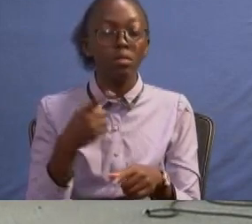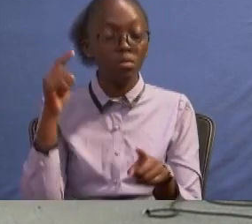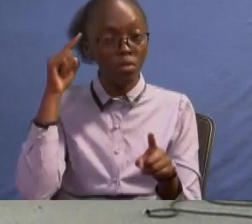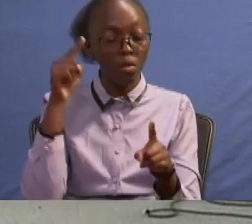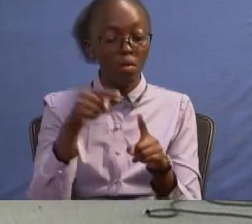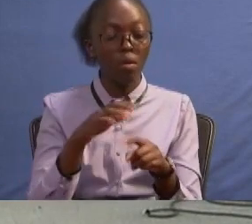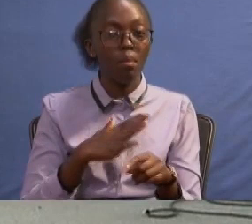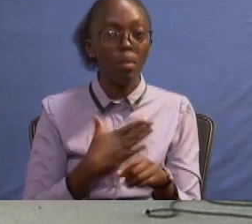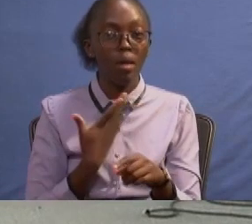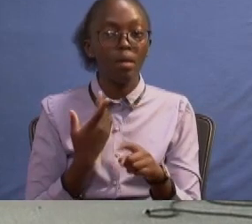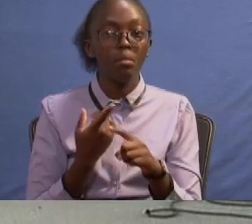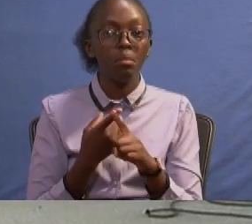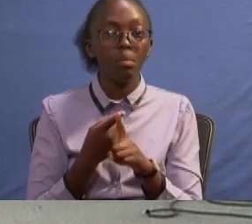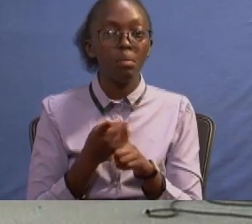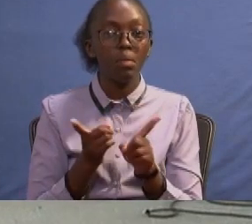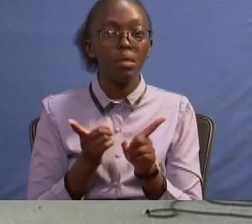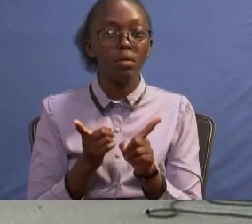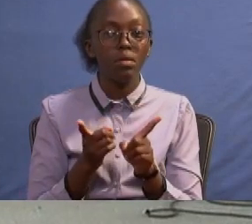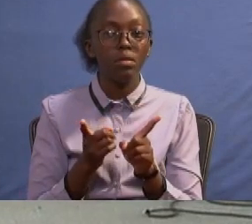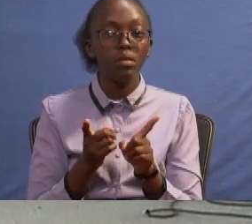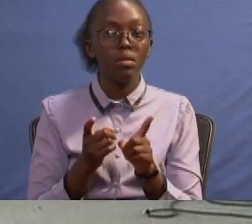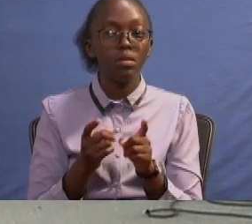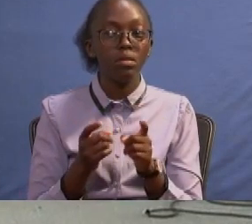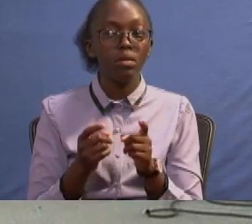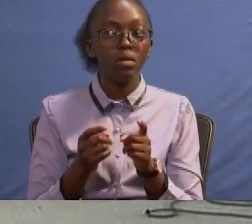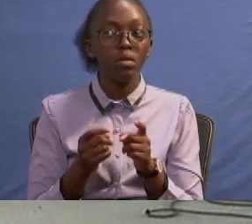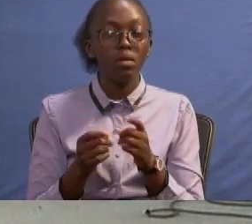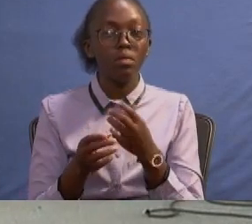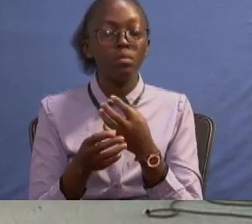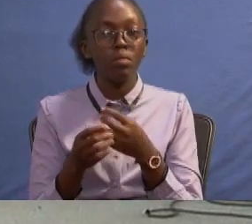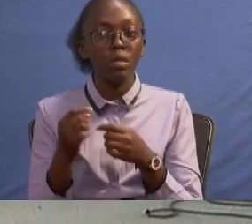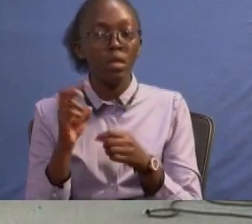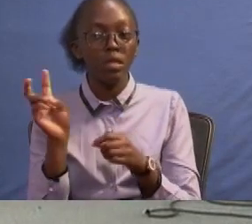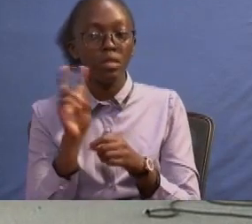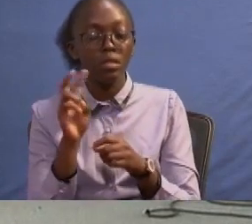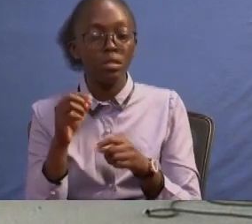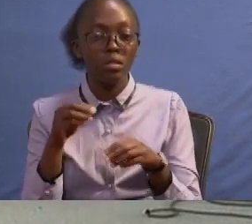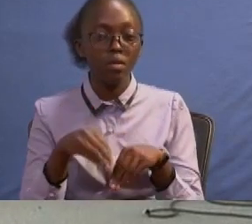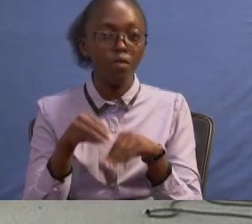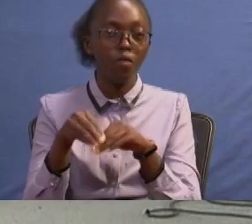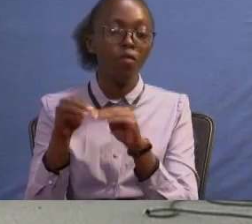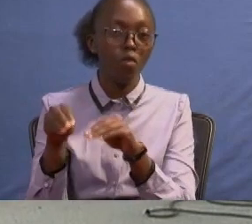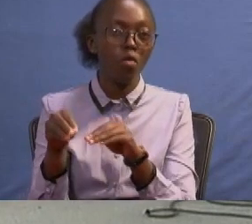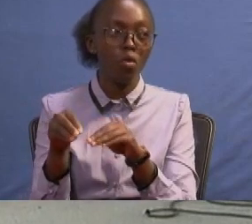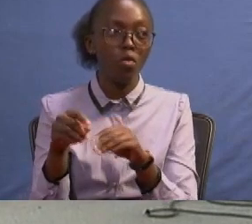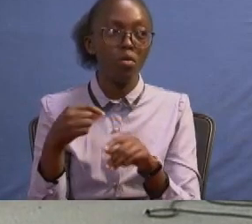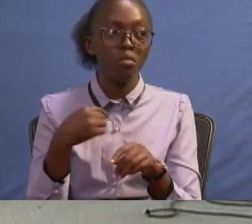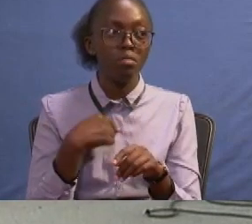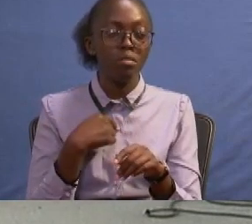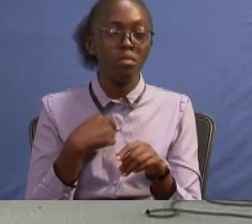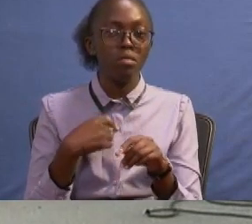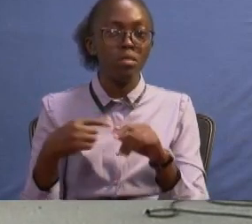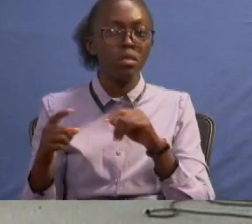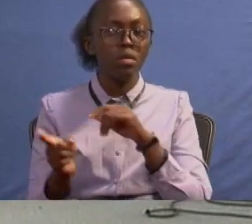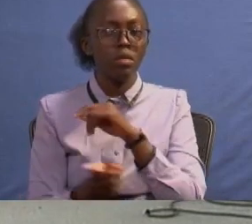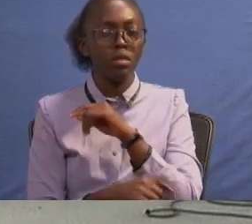But unfortunately for me, he saw me and started coming in line. And I went, hit him. And I thought, is this